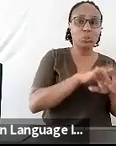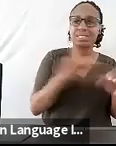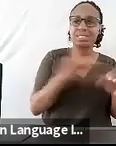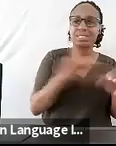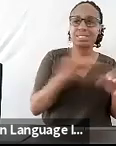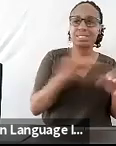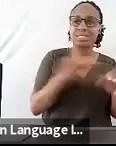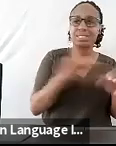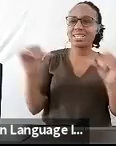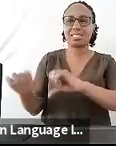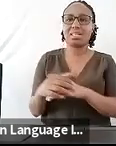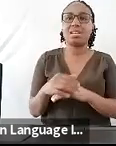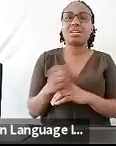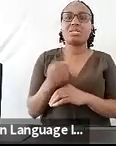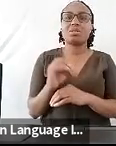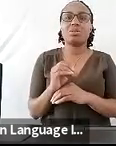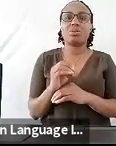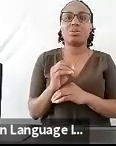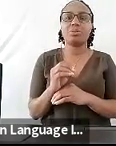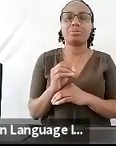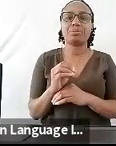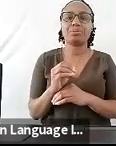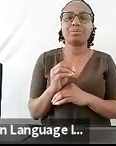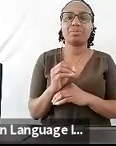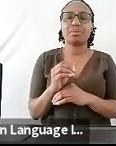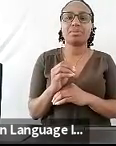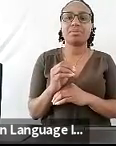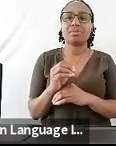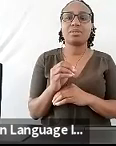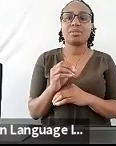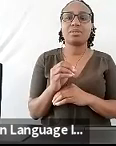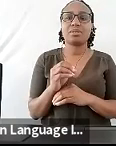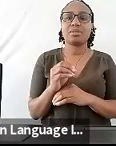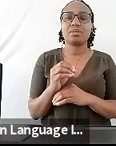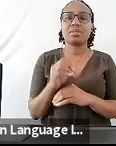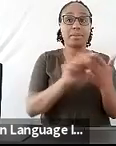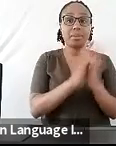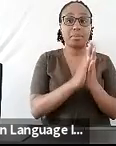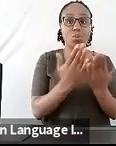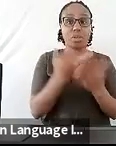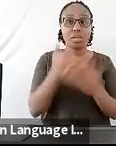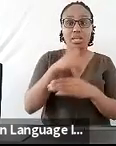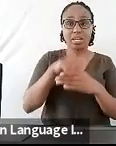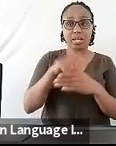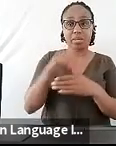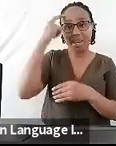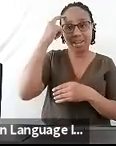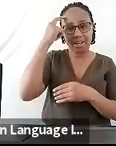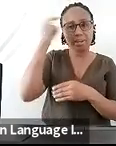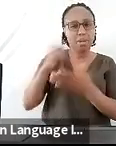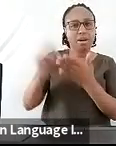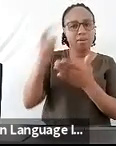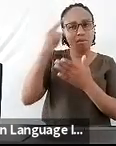I really wanted African, you know, when I was writing the book, in my head, I was writing for African women. Like I was thinking about African women and